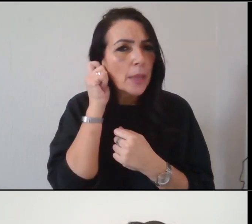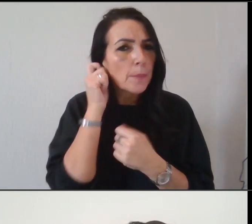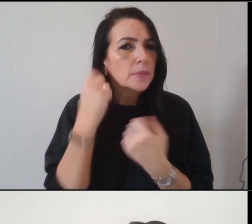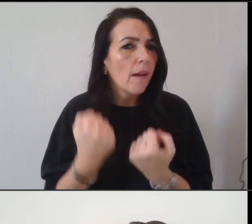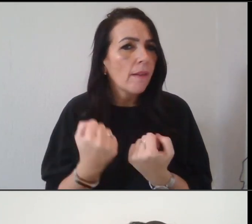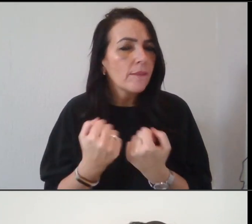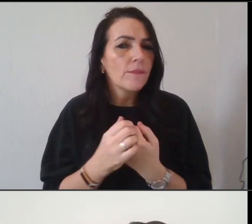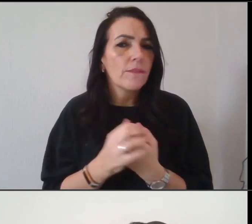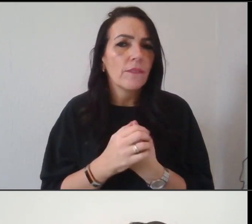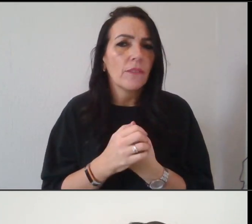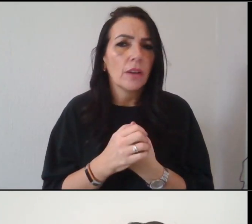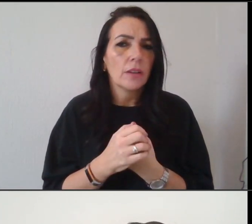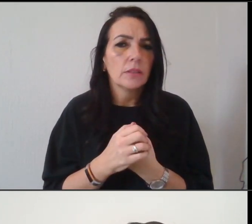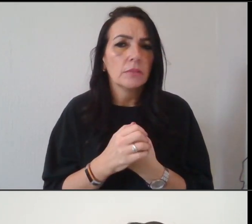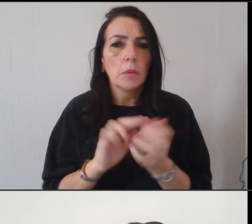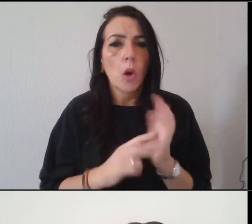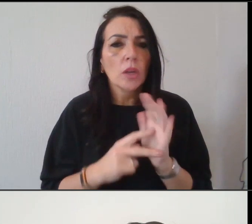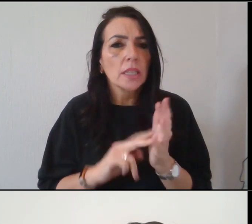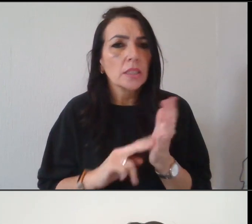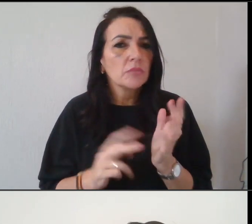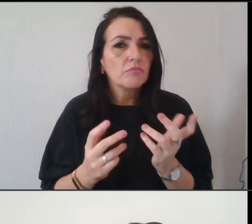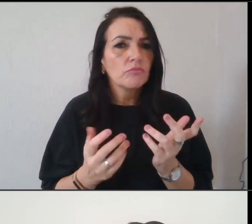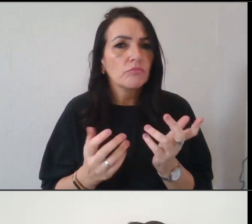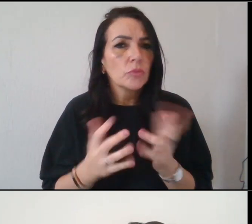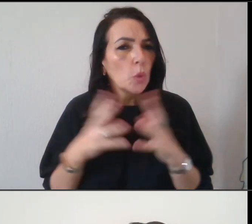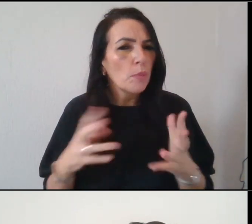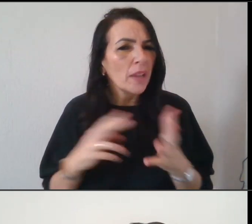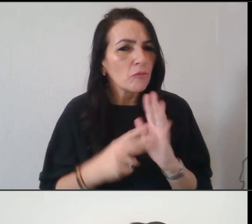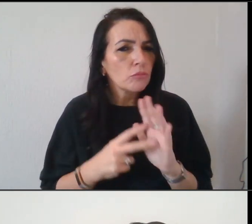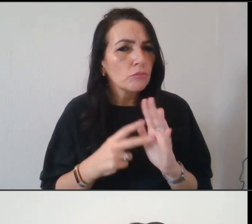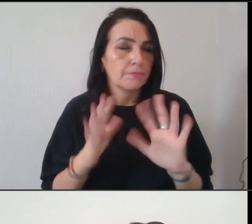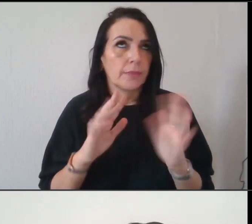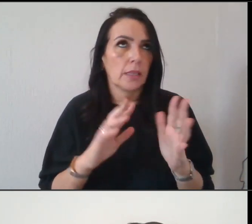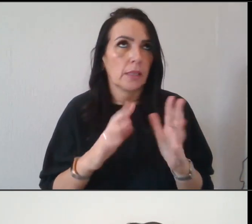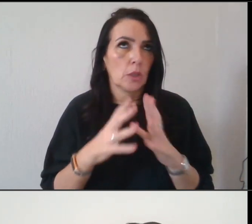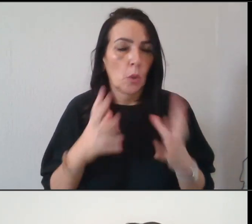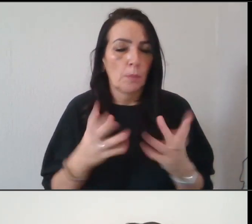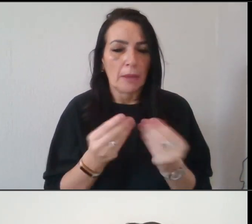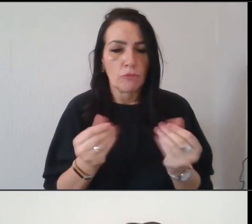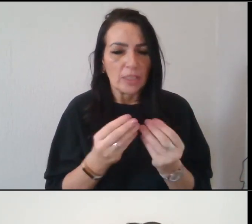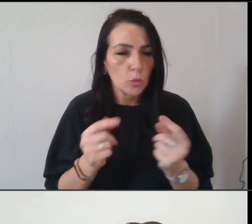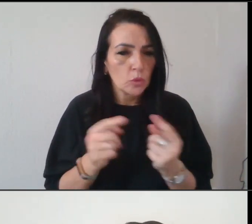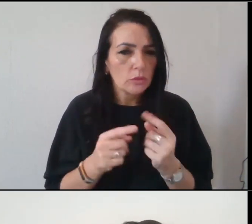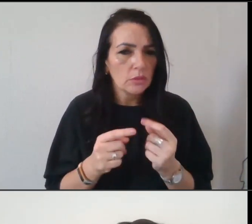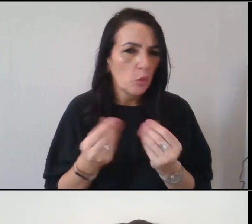for maybe organizations that don't have as large resources. I think, Lucy, you talked a lot about